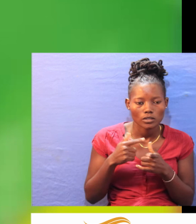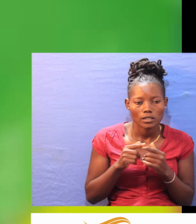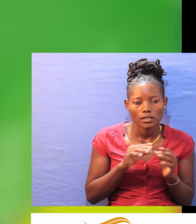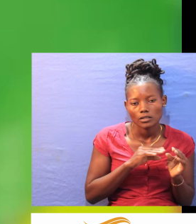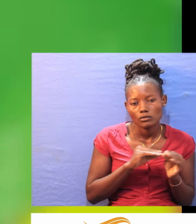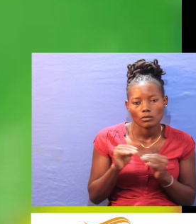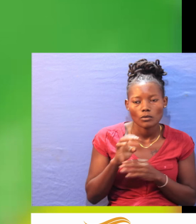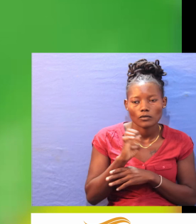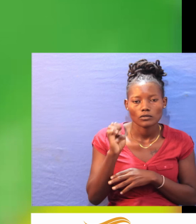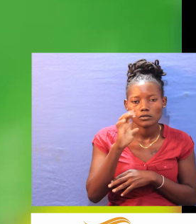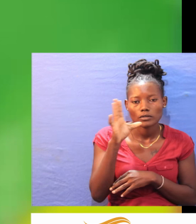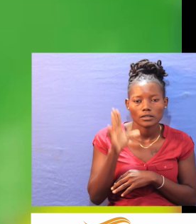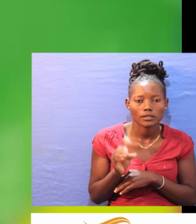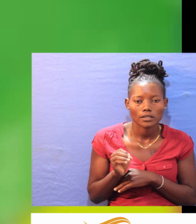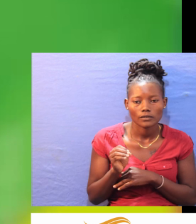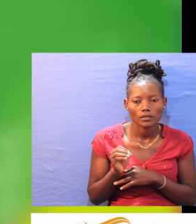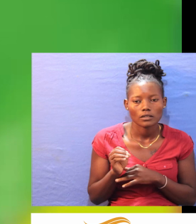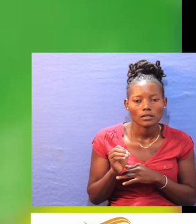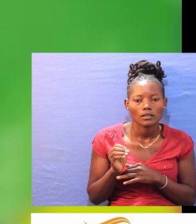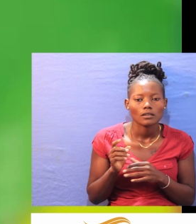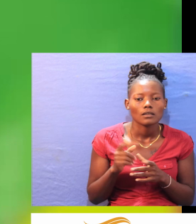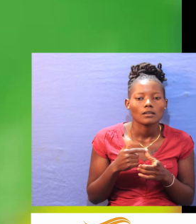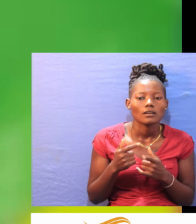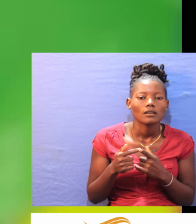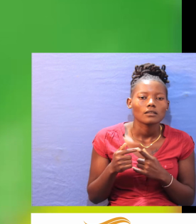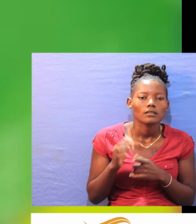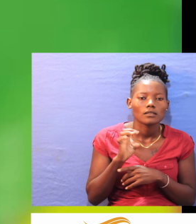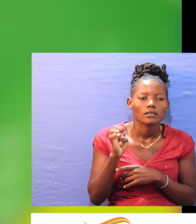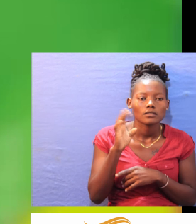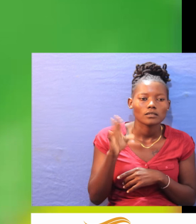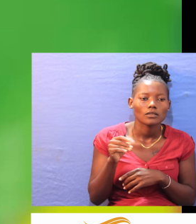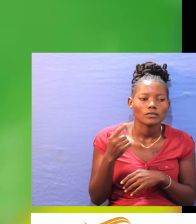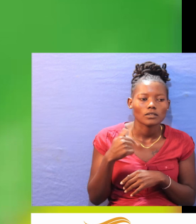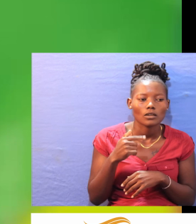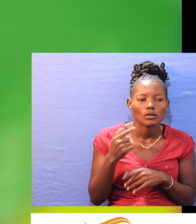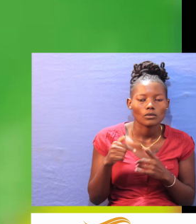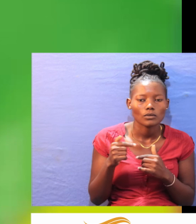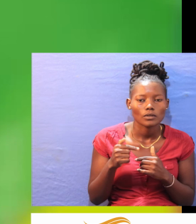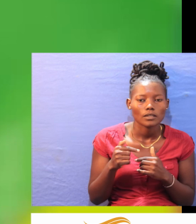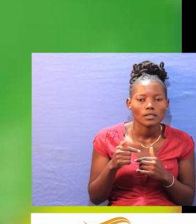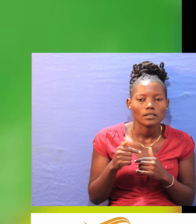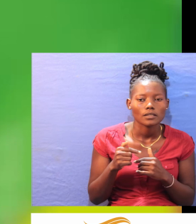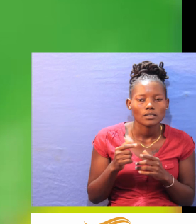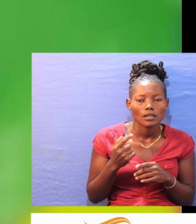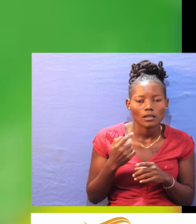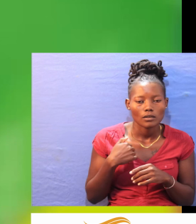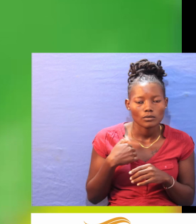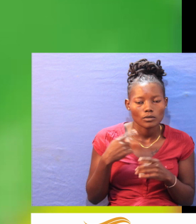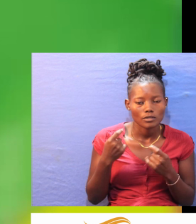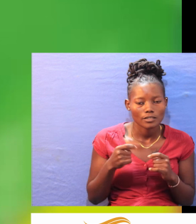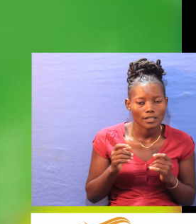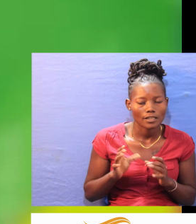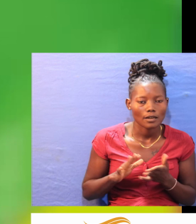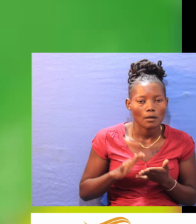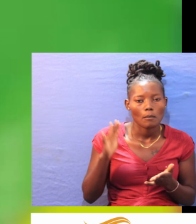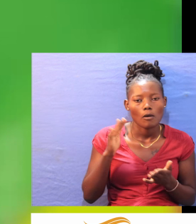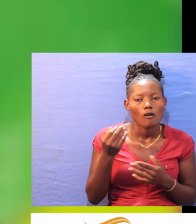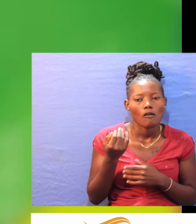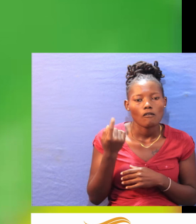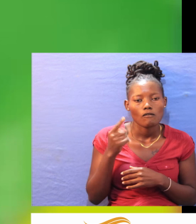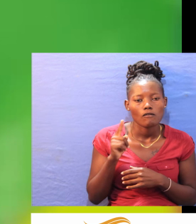to East Africa. We won East Africa, we went to Africa. So I was pushing more for them to